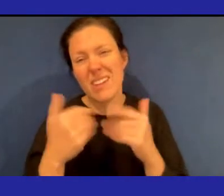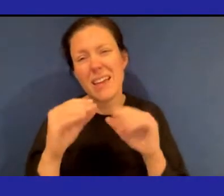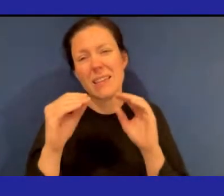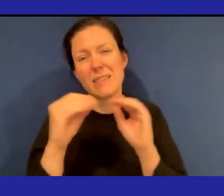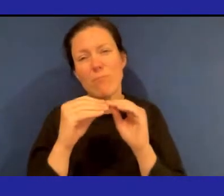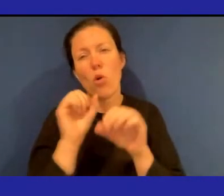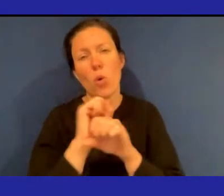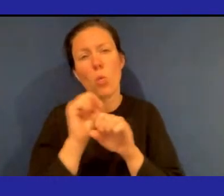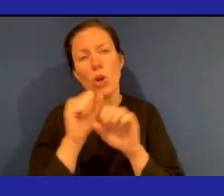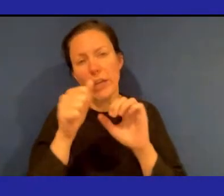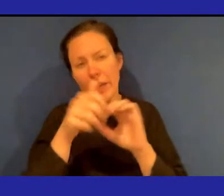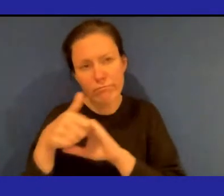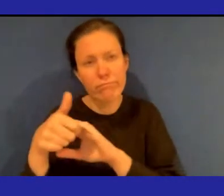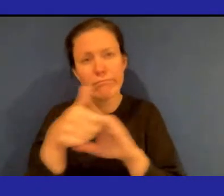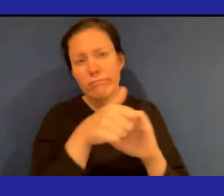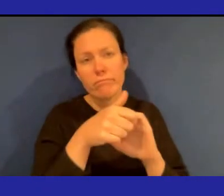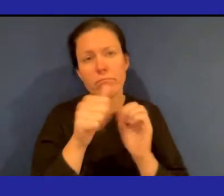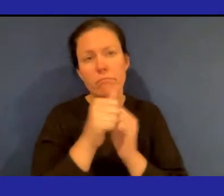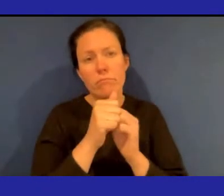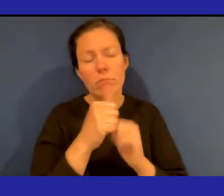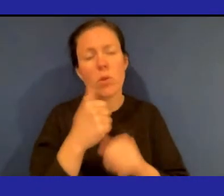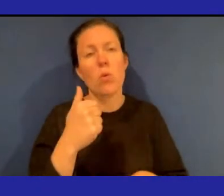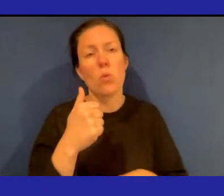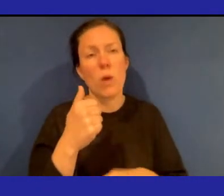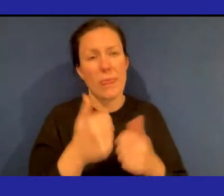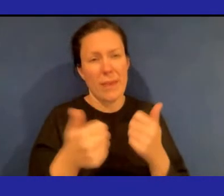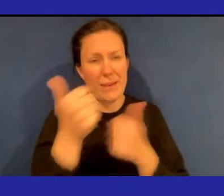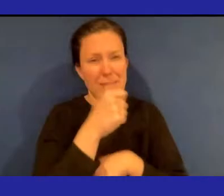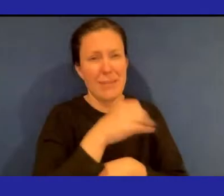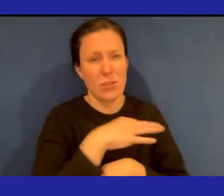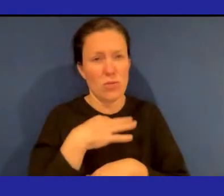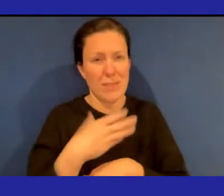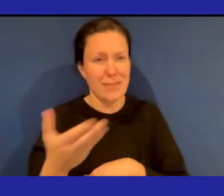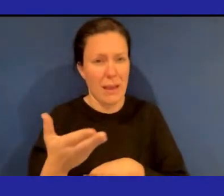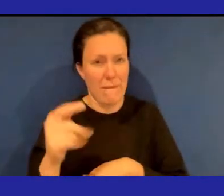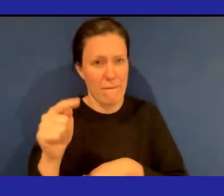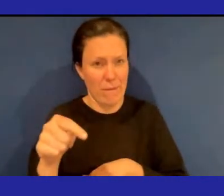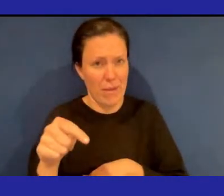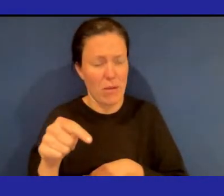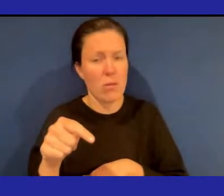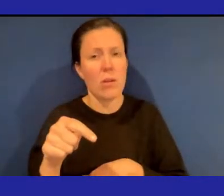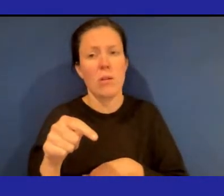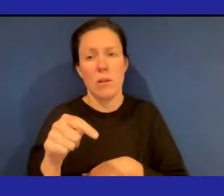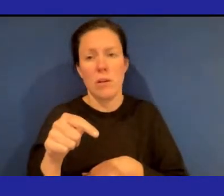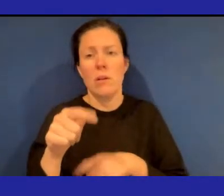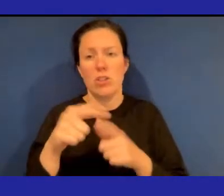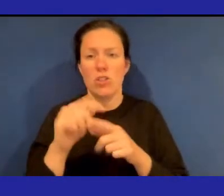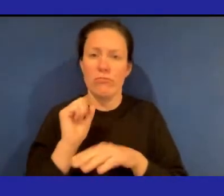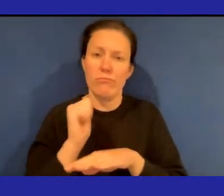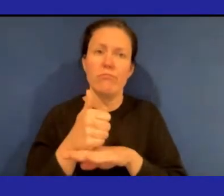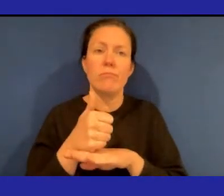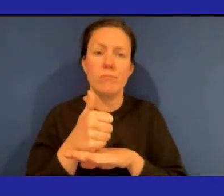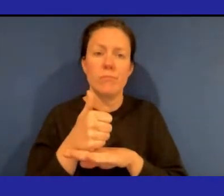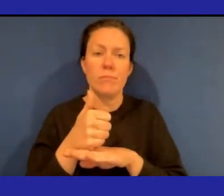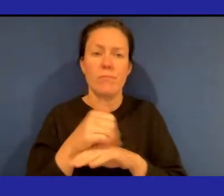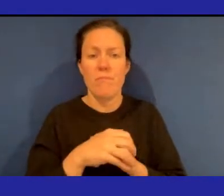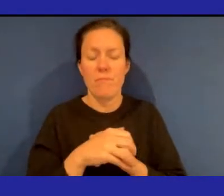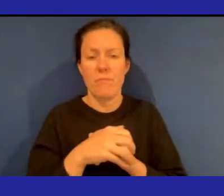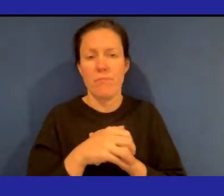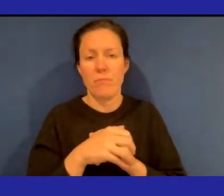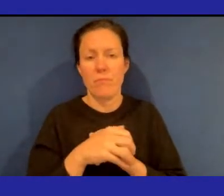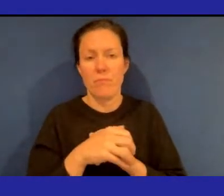with members of the senior staff here in corporate to establish that. It's on the way, but